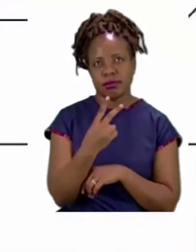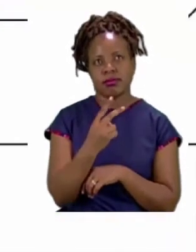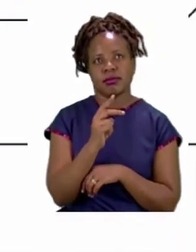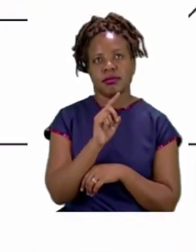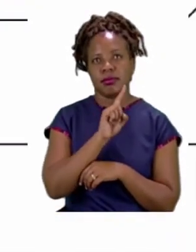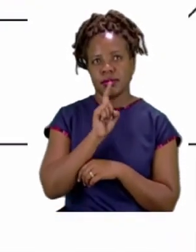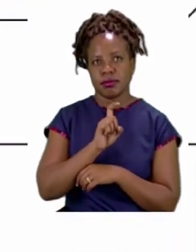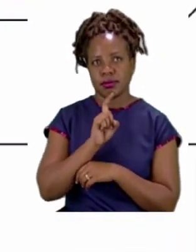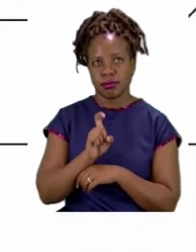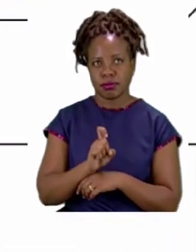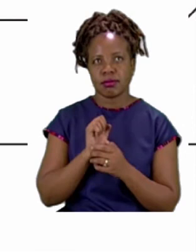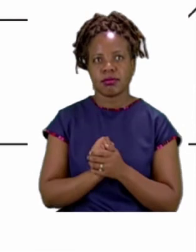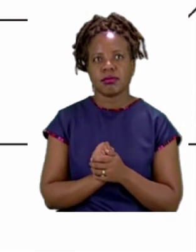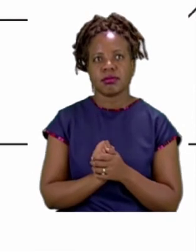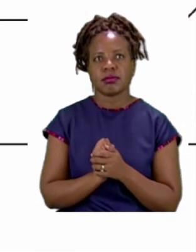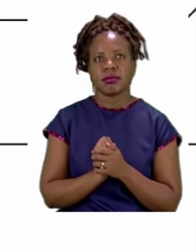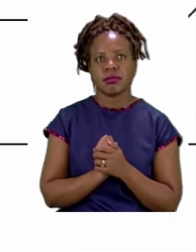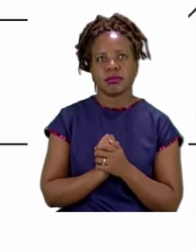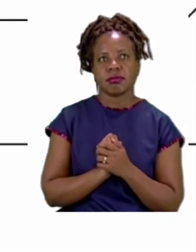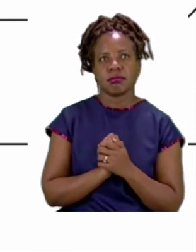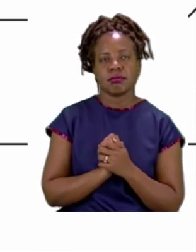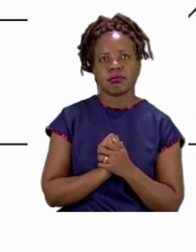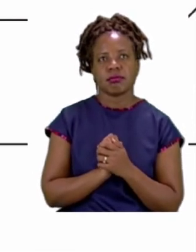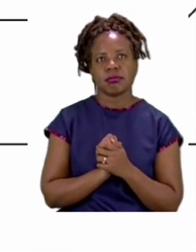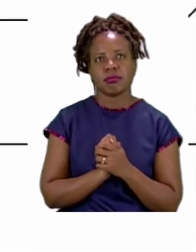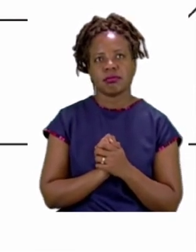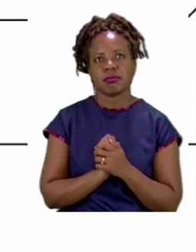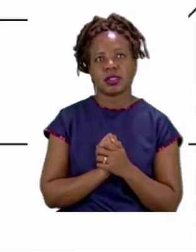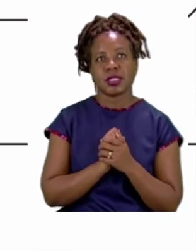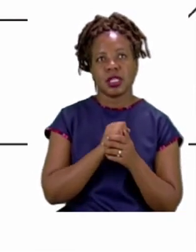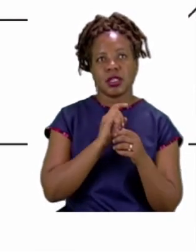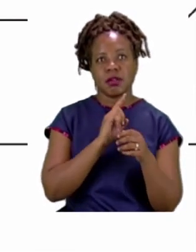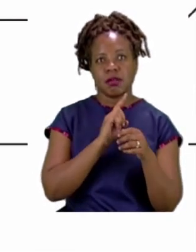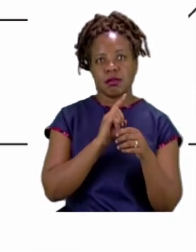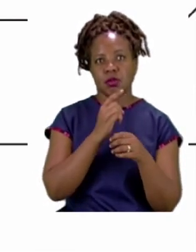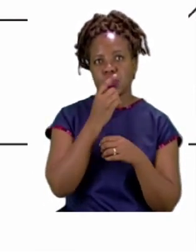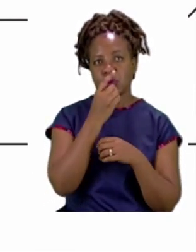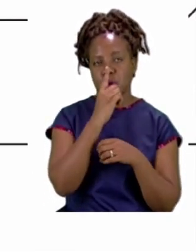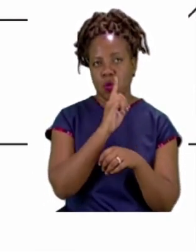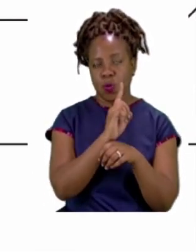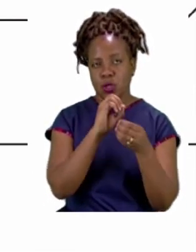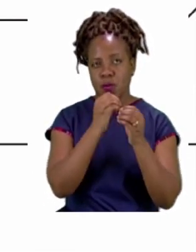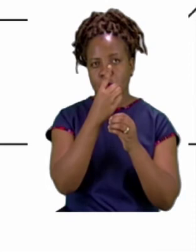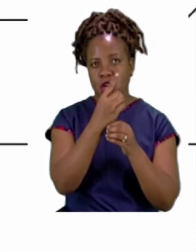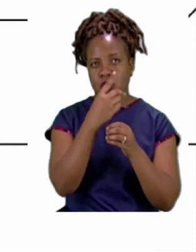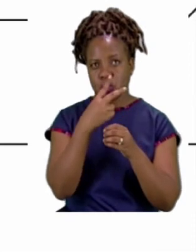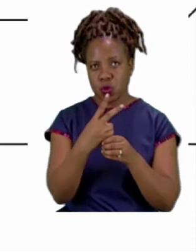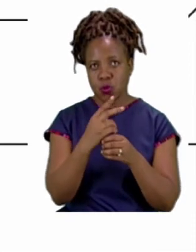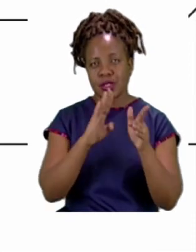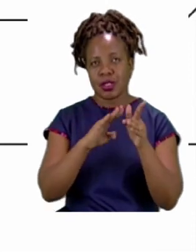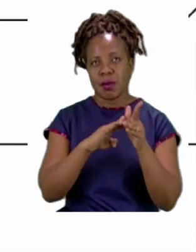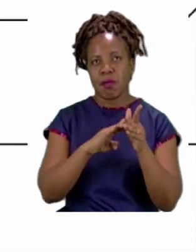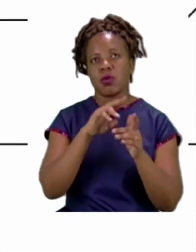answer the ones for Helena's house. Number 1 says, how